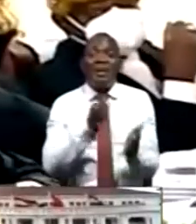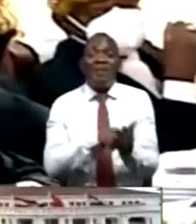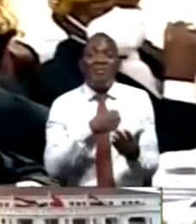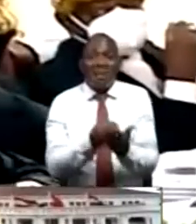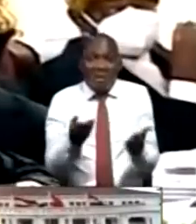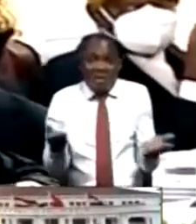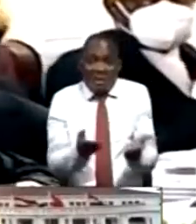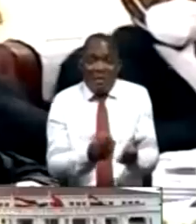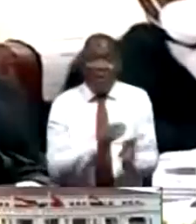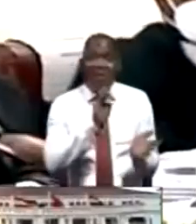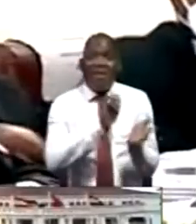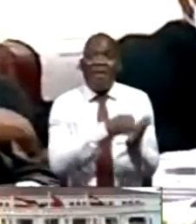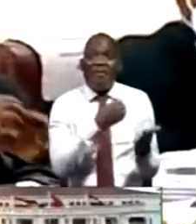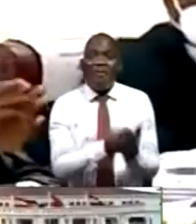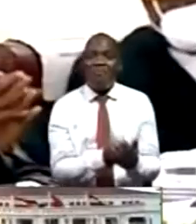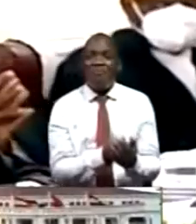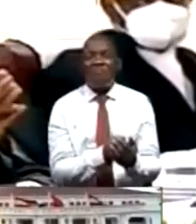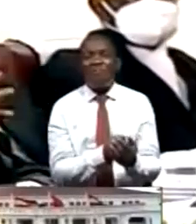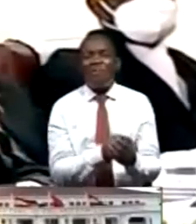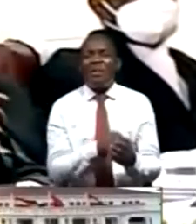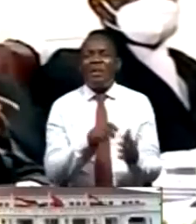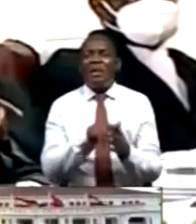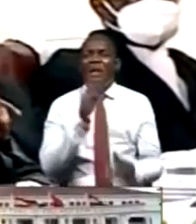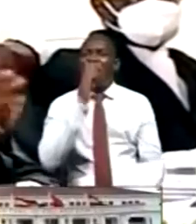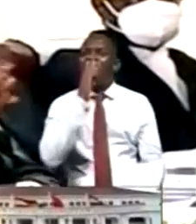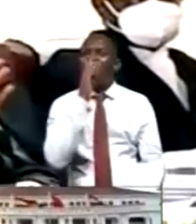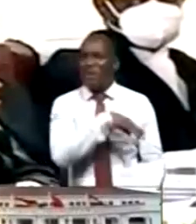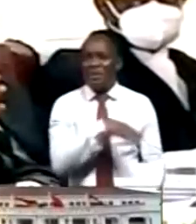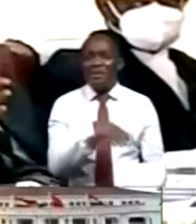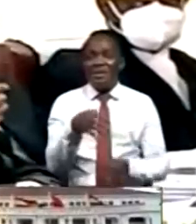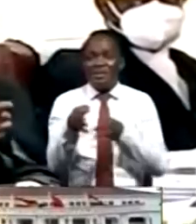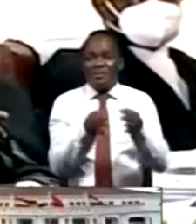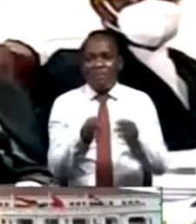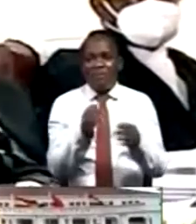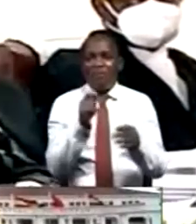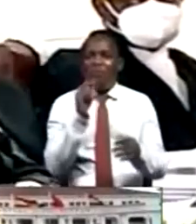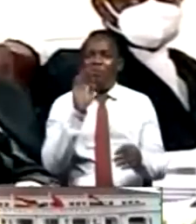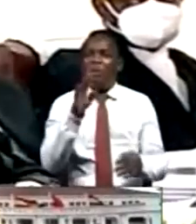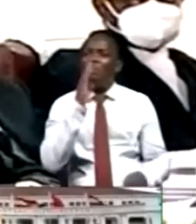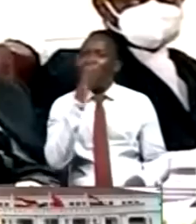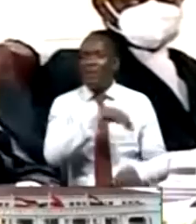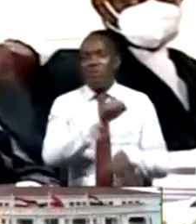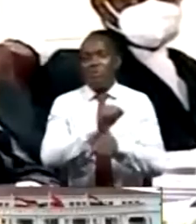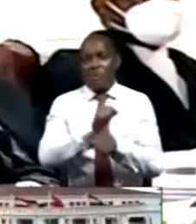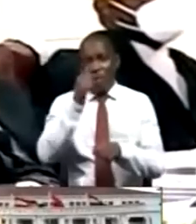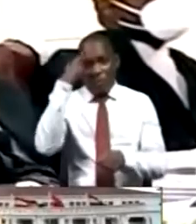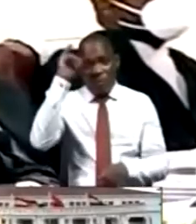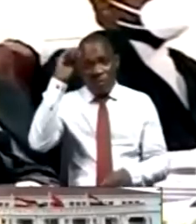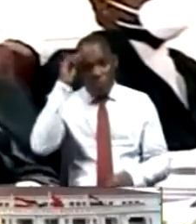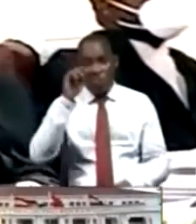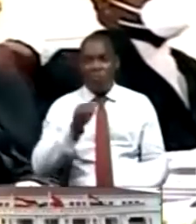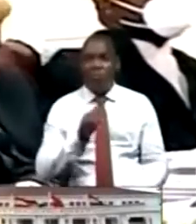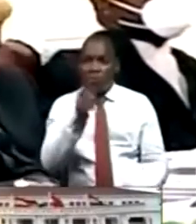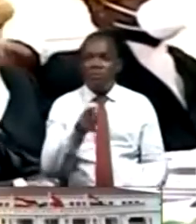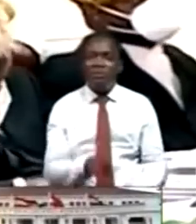given is a bad explanation for the bad job that you did for the petitioner.